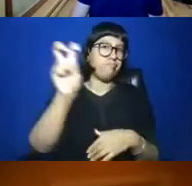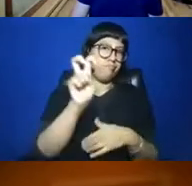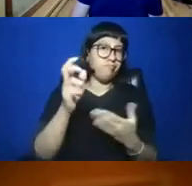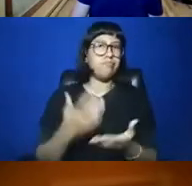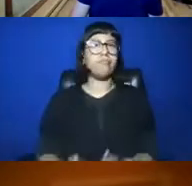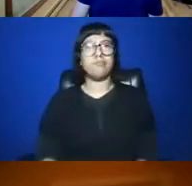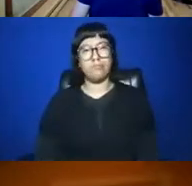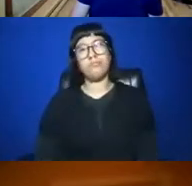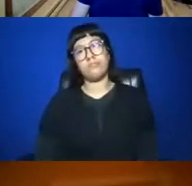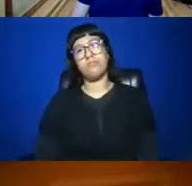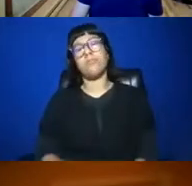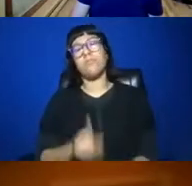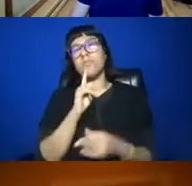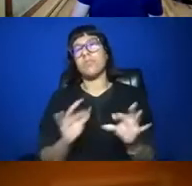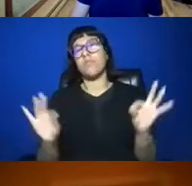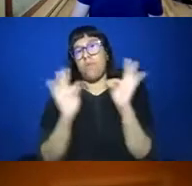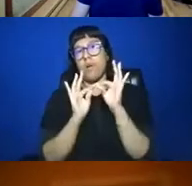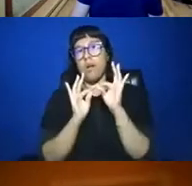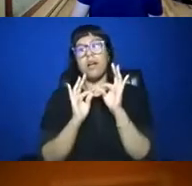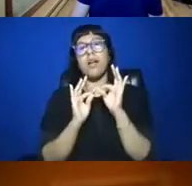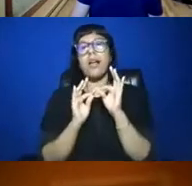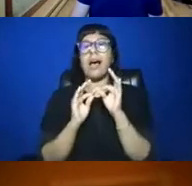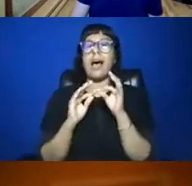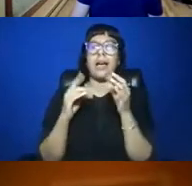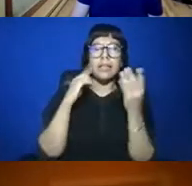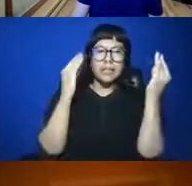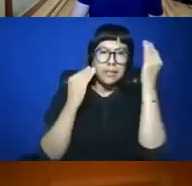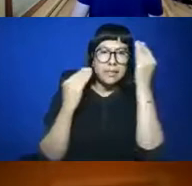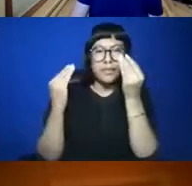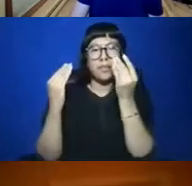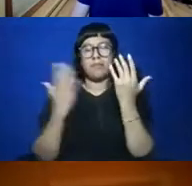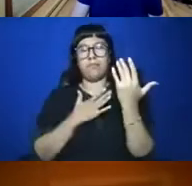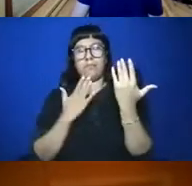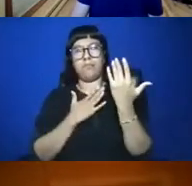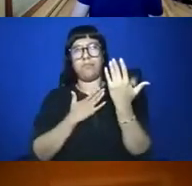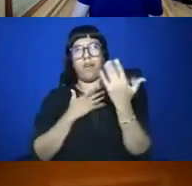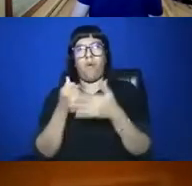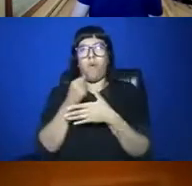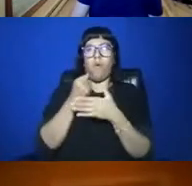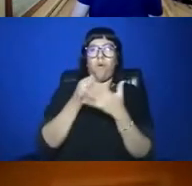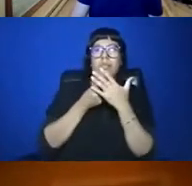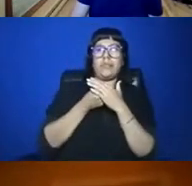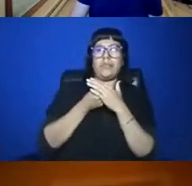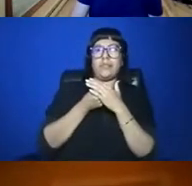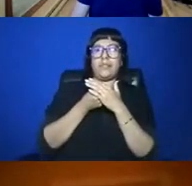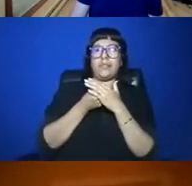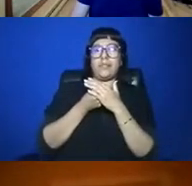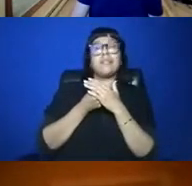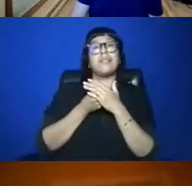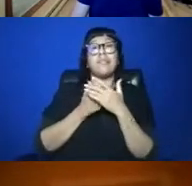really important, because it's something that I've had, but I kept to myself for so long, is this is spiritual to